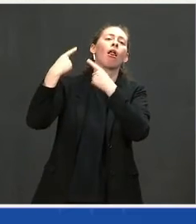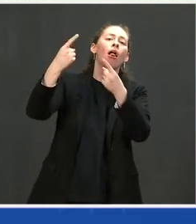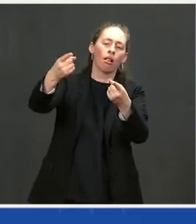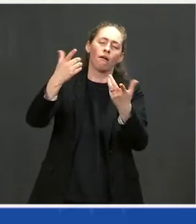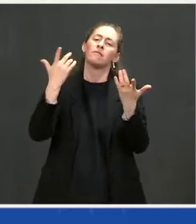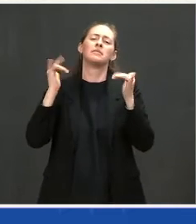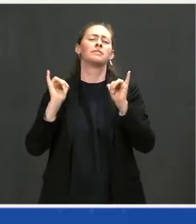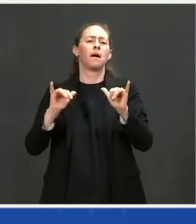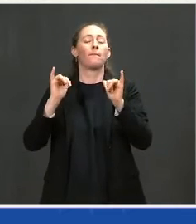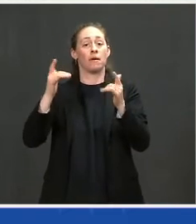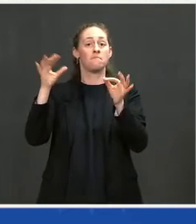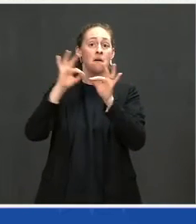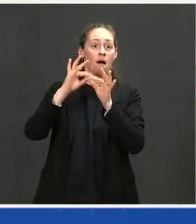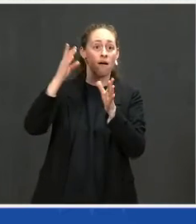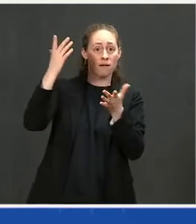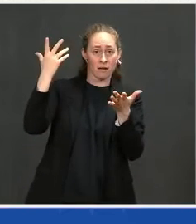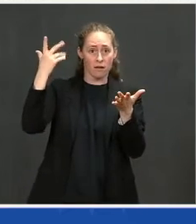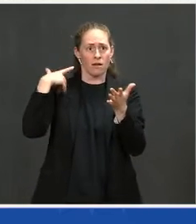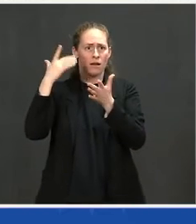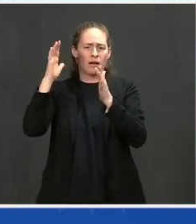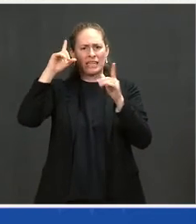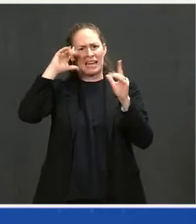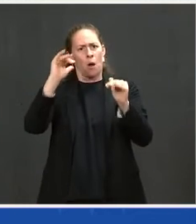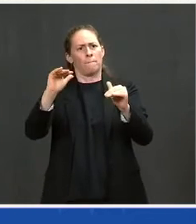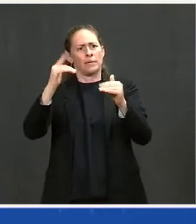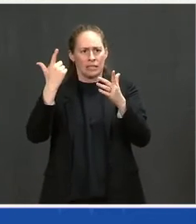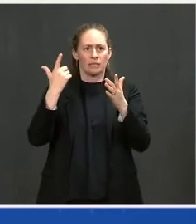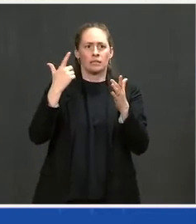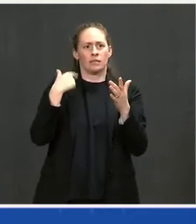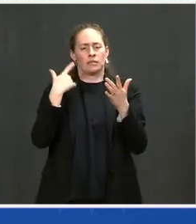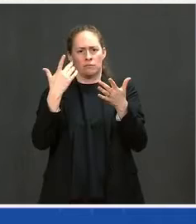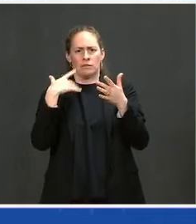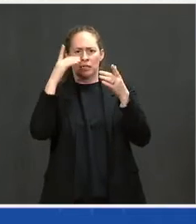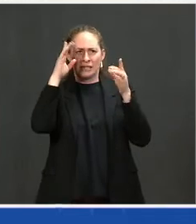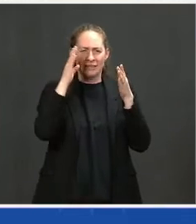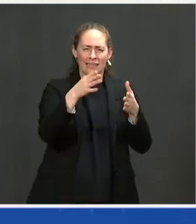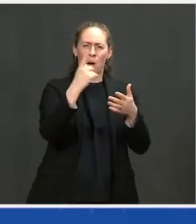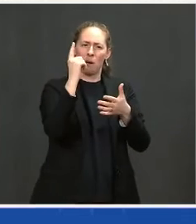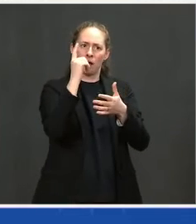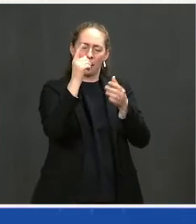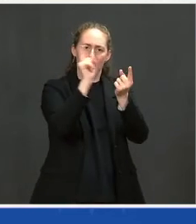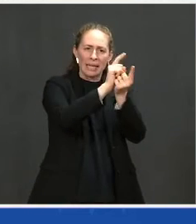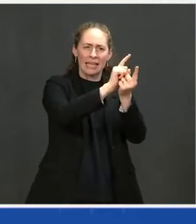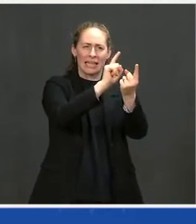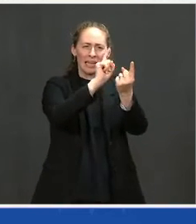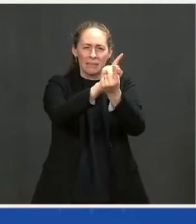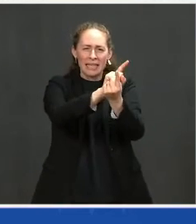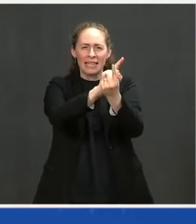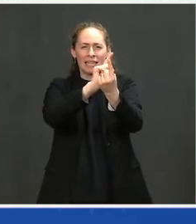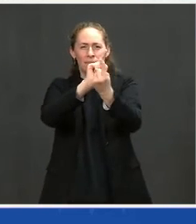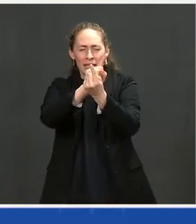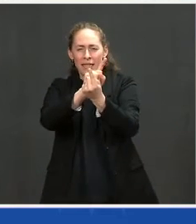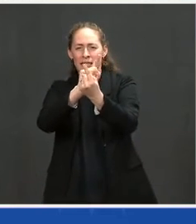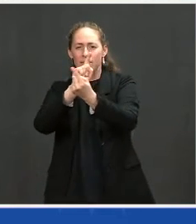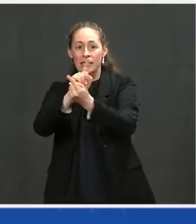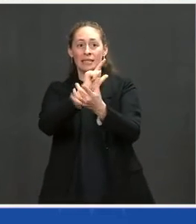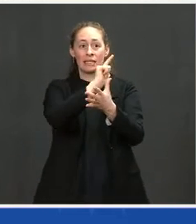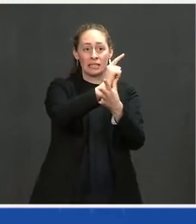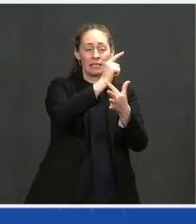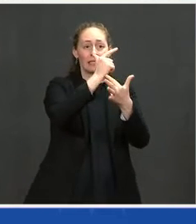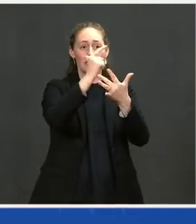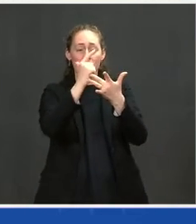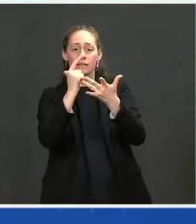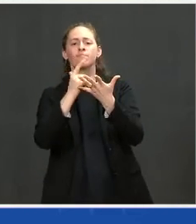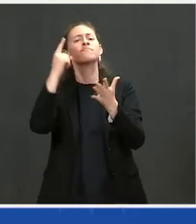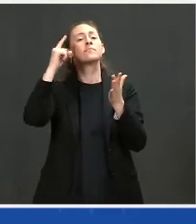now begin one at a time to focus on those as well. And whether it's immigration or guns or a number